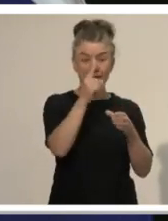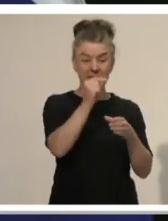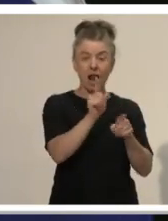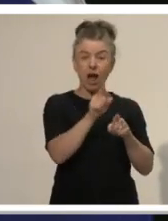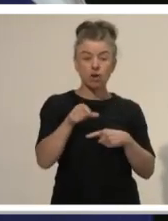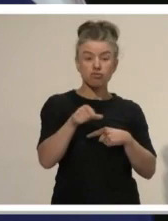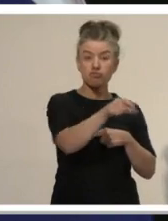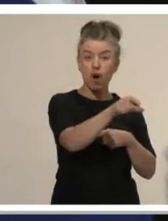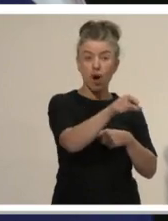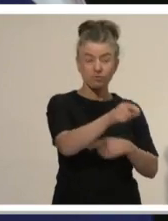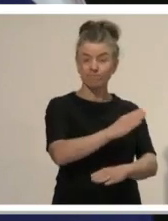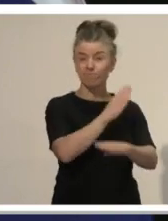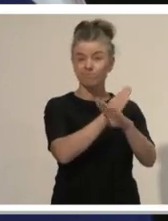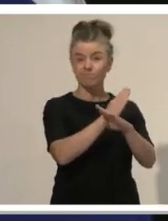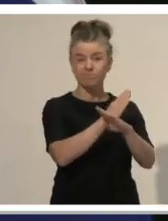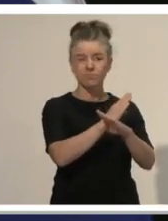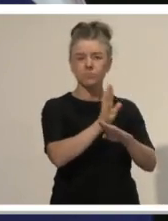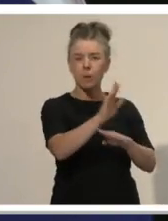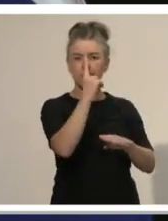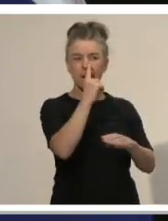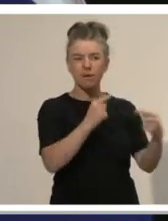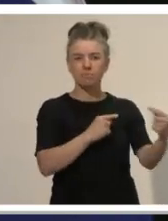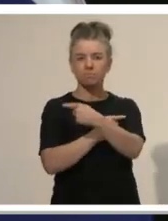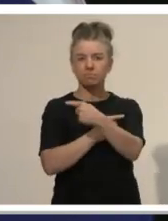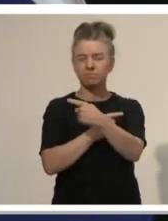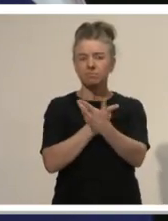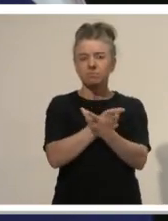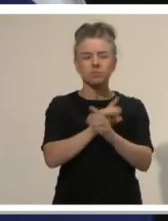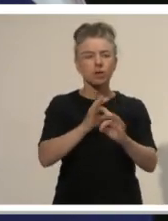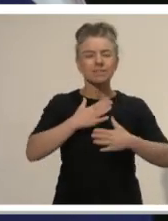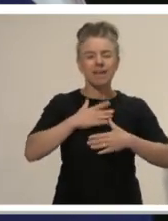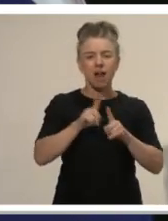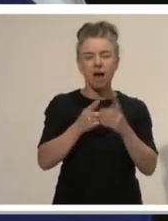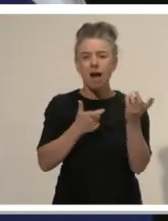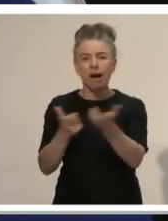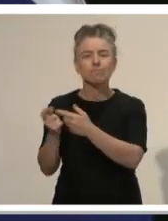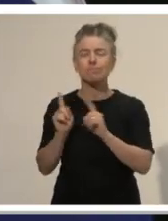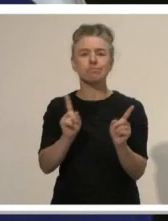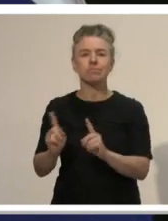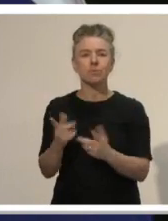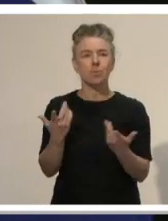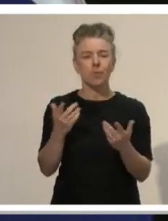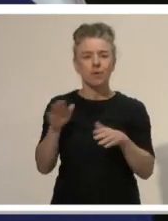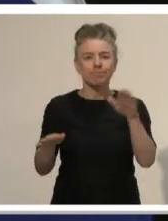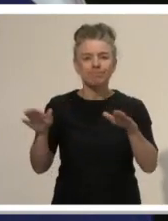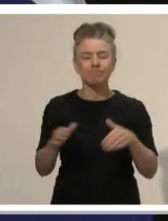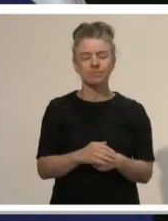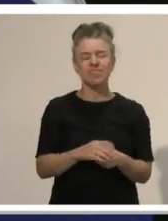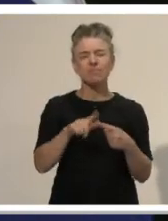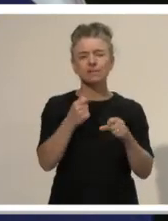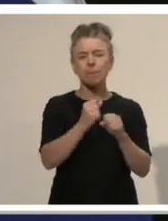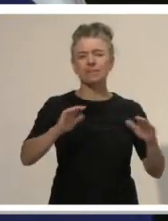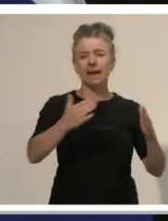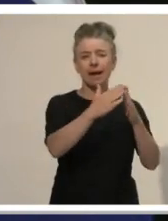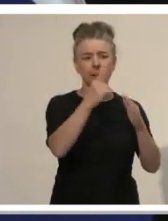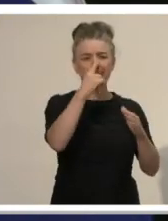to backcountry to stop activities that might result in rescue activity. In Taranaki, they have moved on freedom campers. In